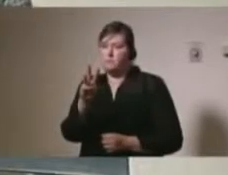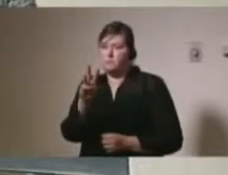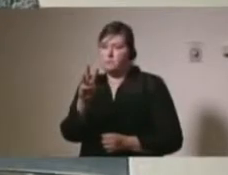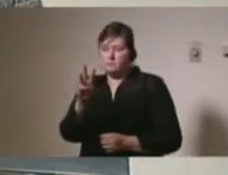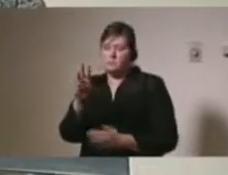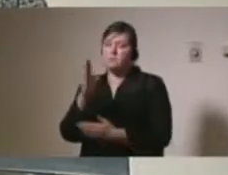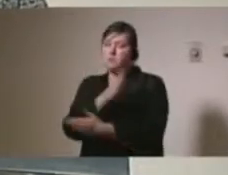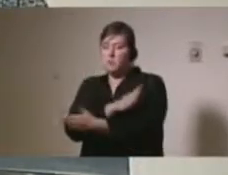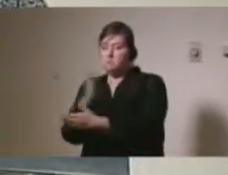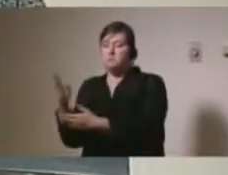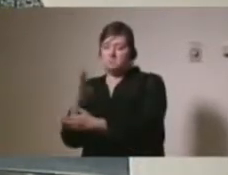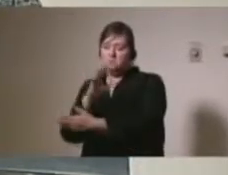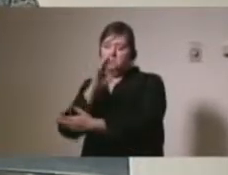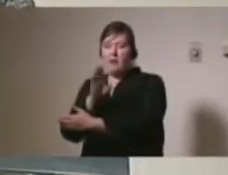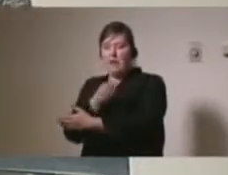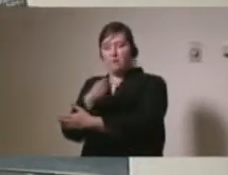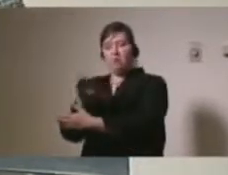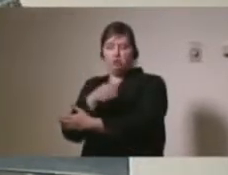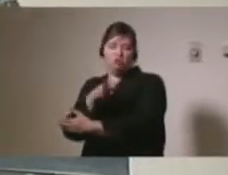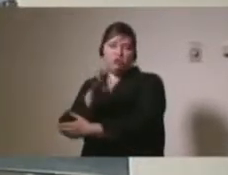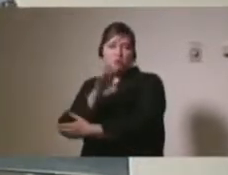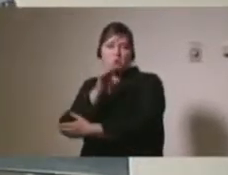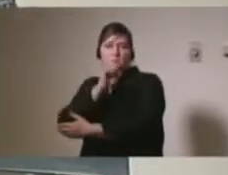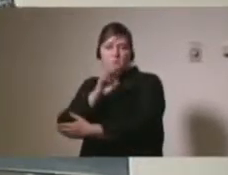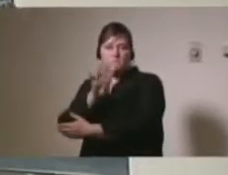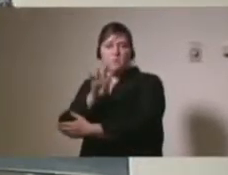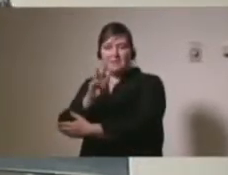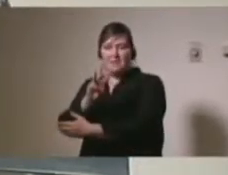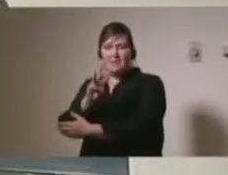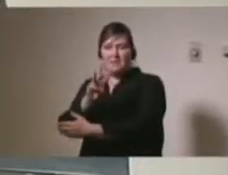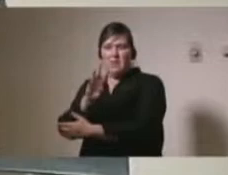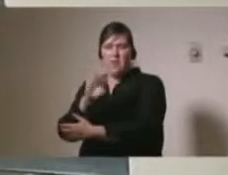rather old, and that created difficulties also. So